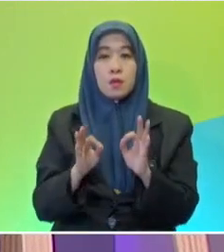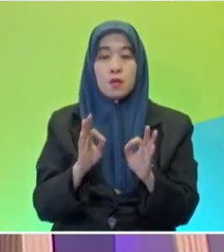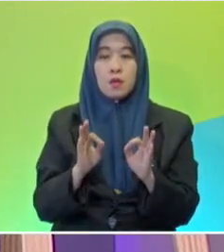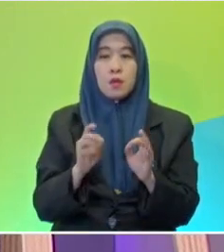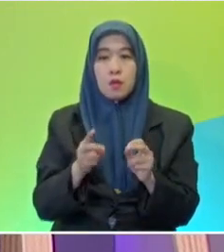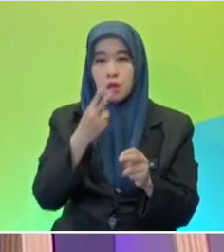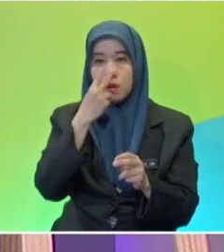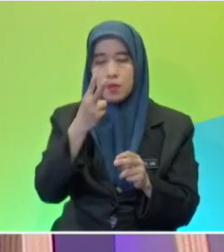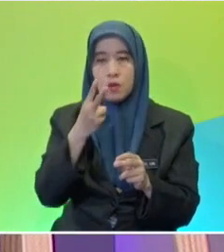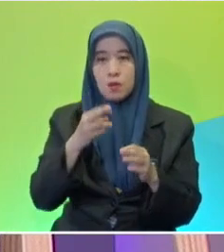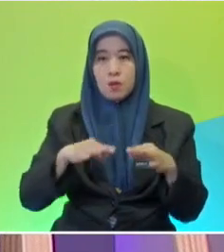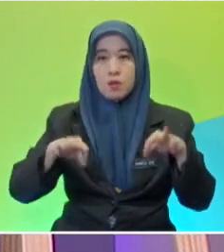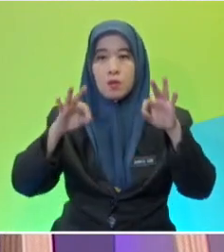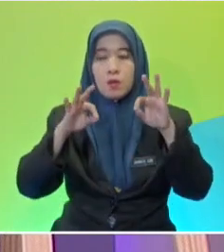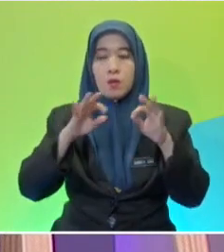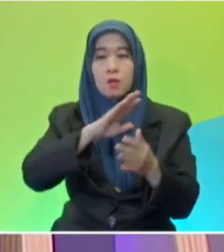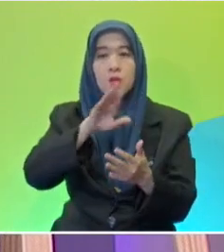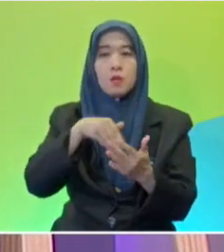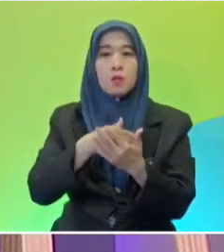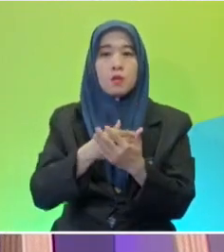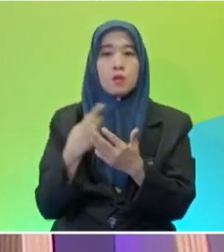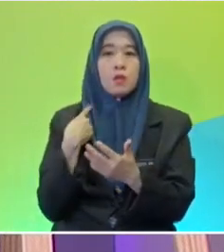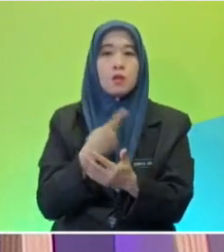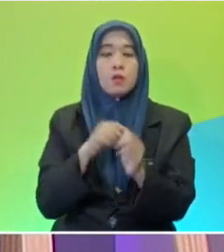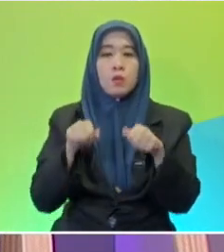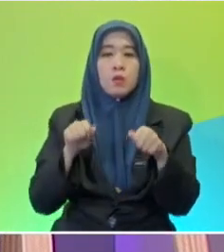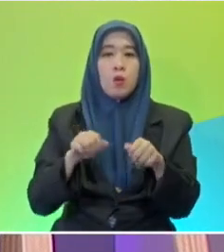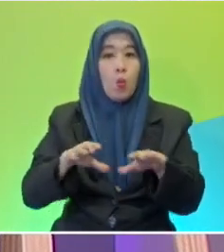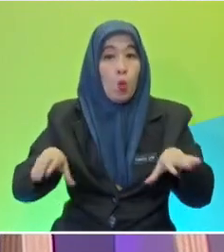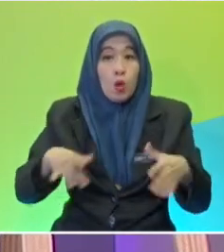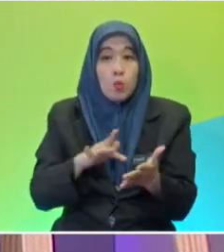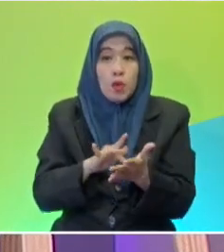just learn about they can produce medicine, food, air, and